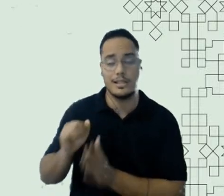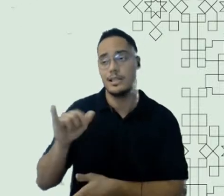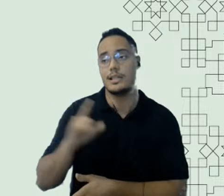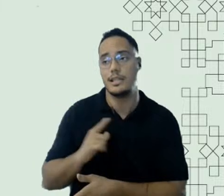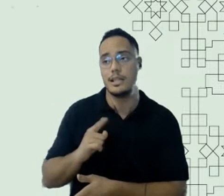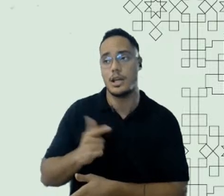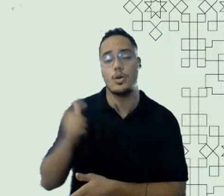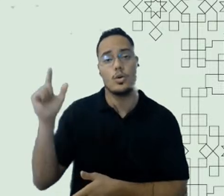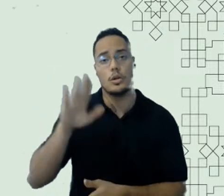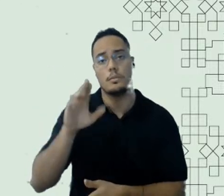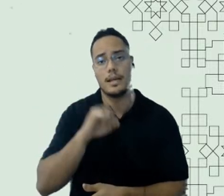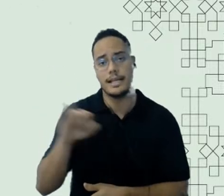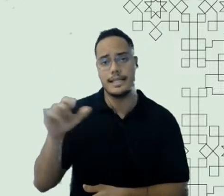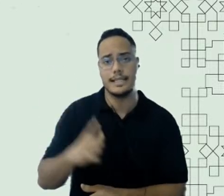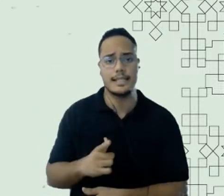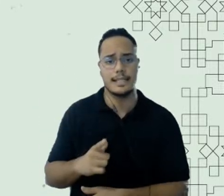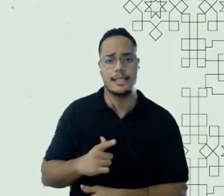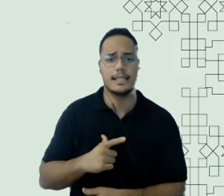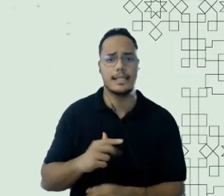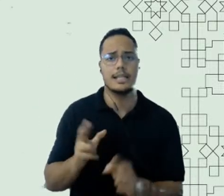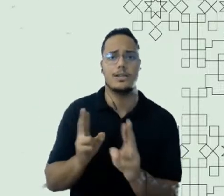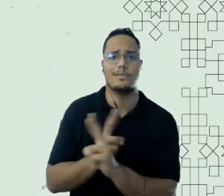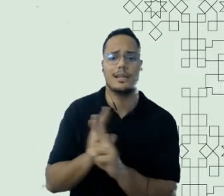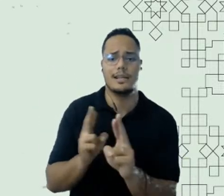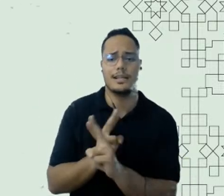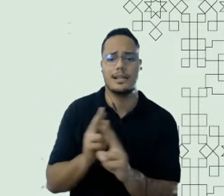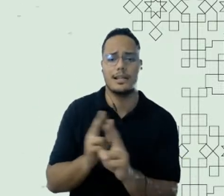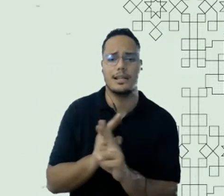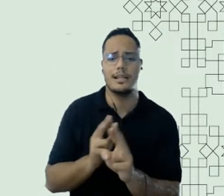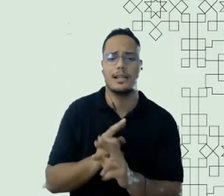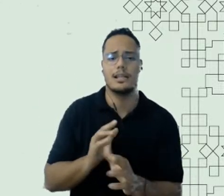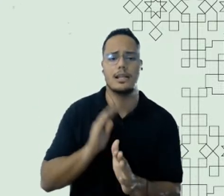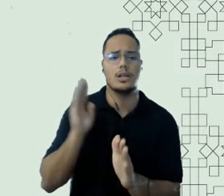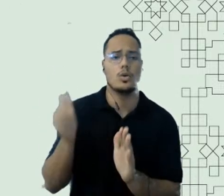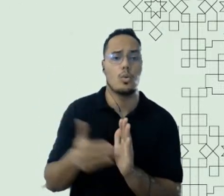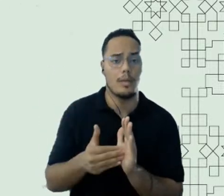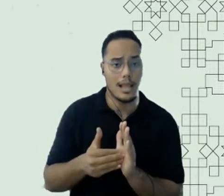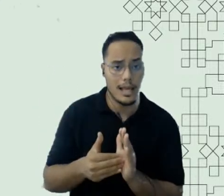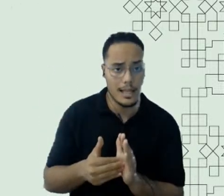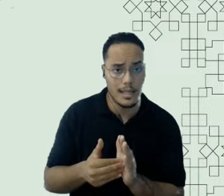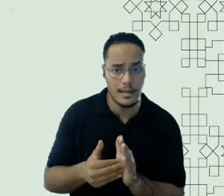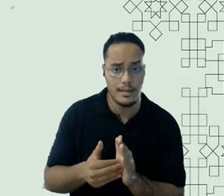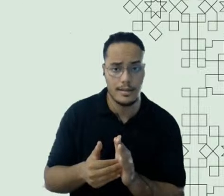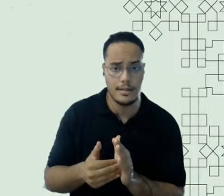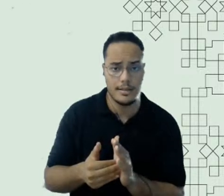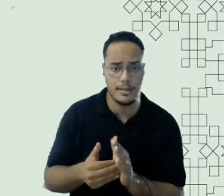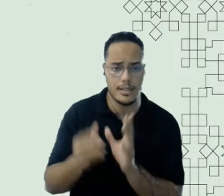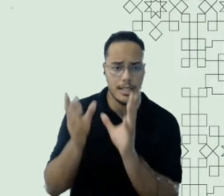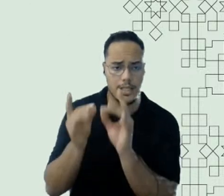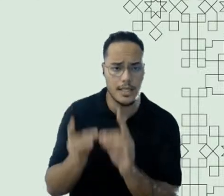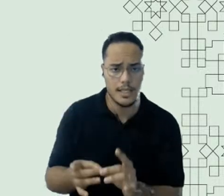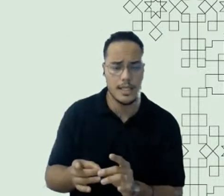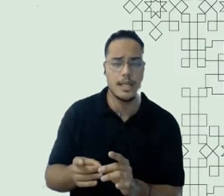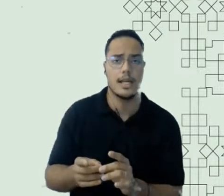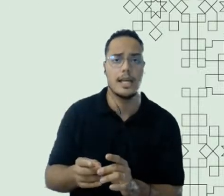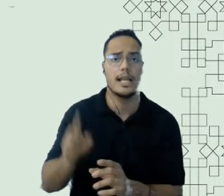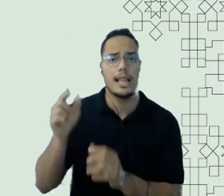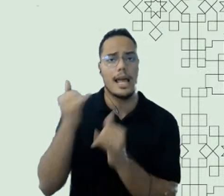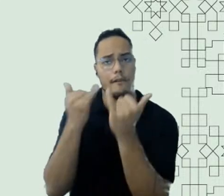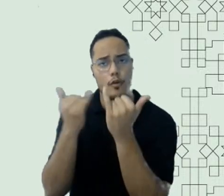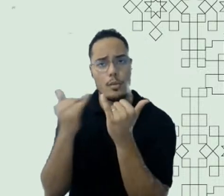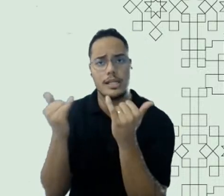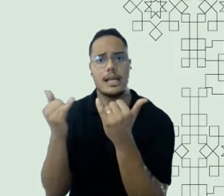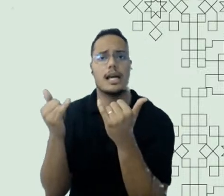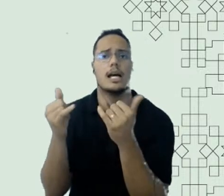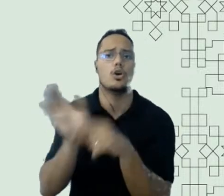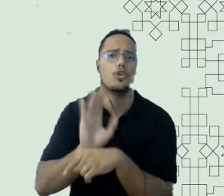that the system can block it, you know. So it's not so if, for instance, if there are some, you know, a few seconds that are the